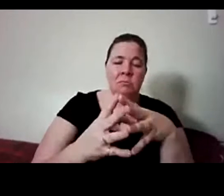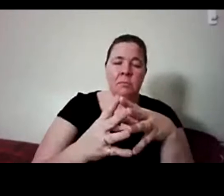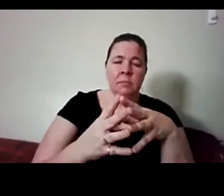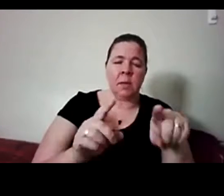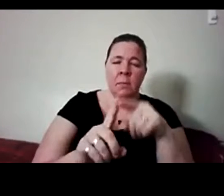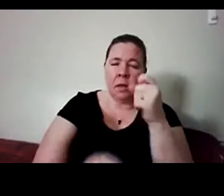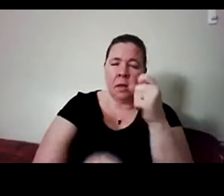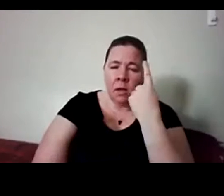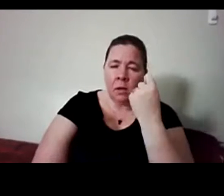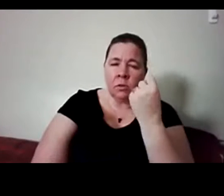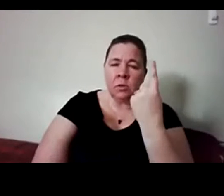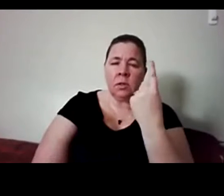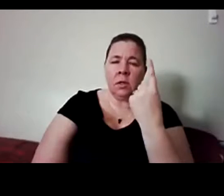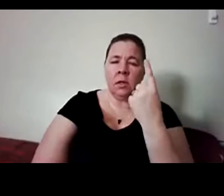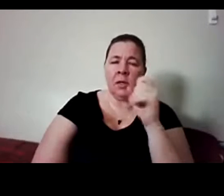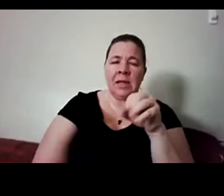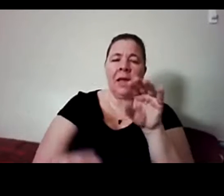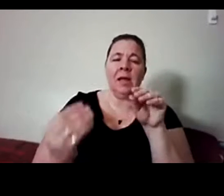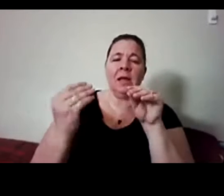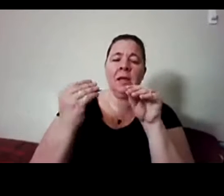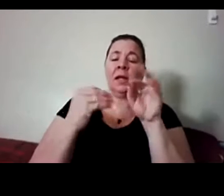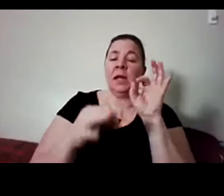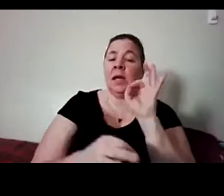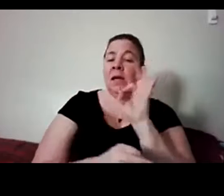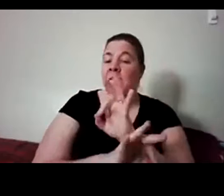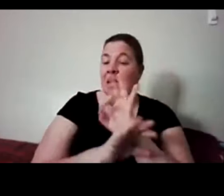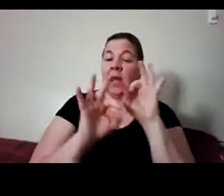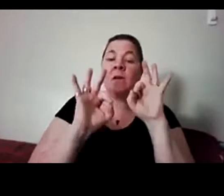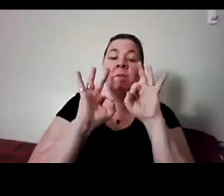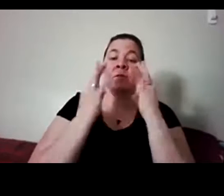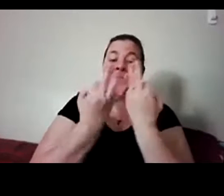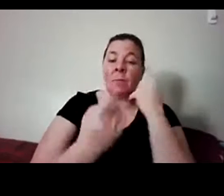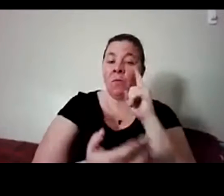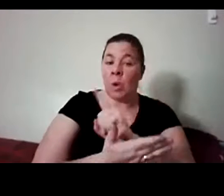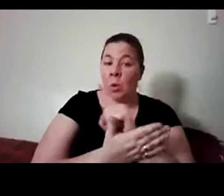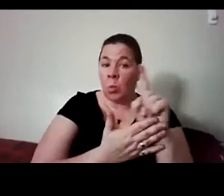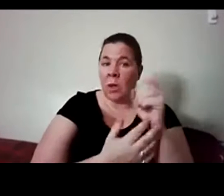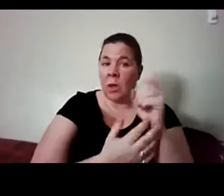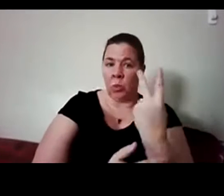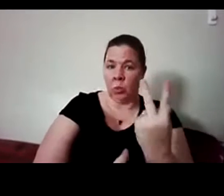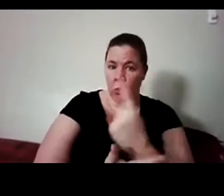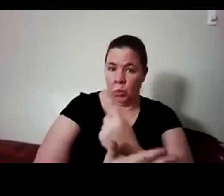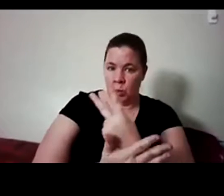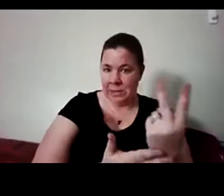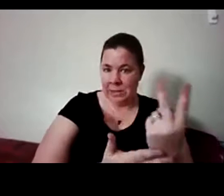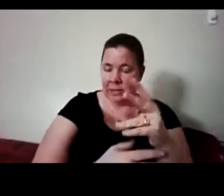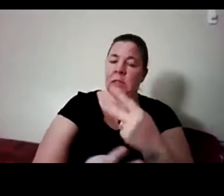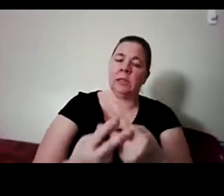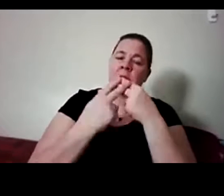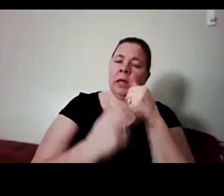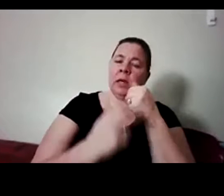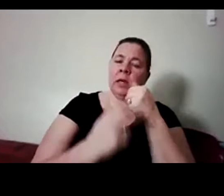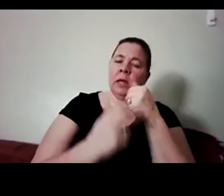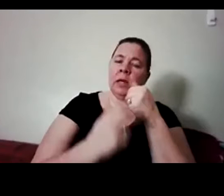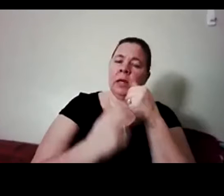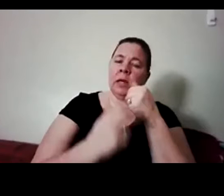but it could feed a family for a week or 2. Okay? So save yourself some money. If you are a